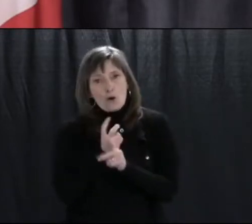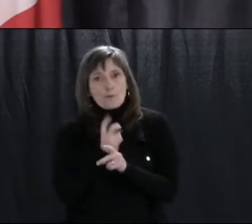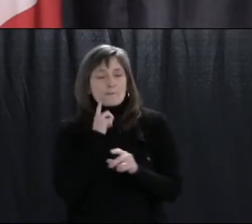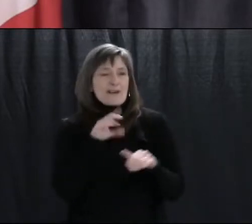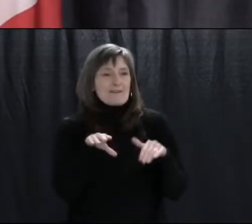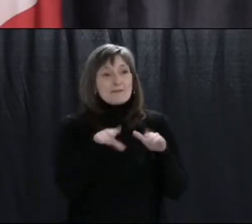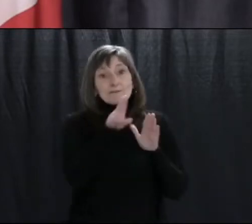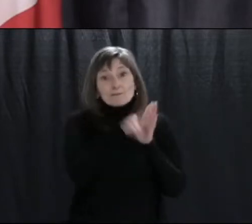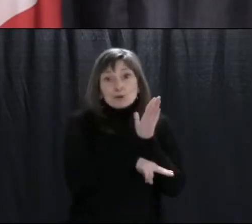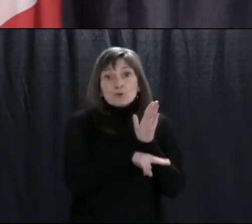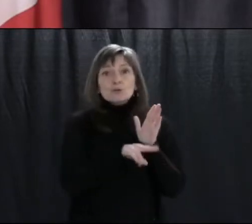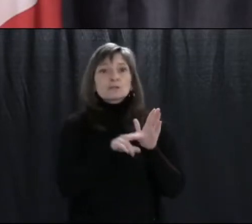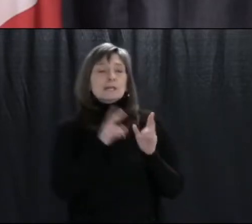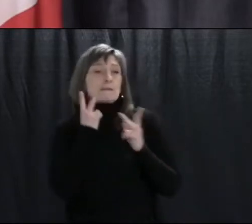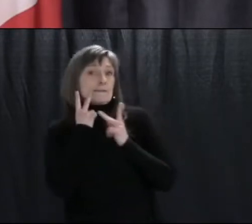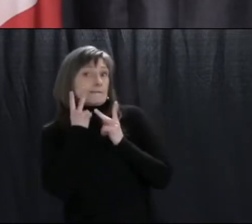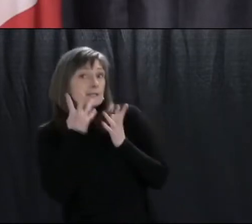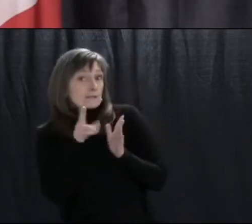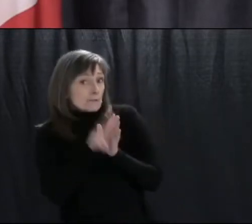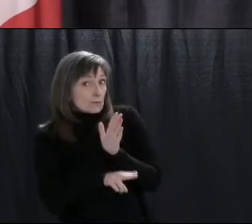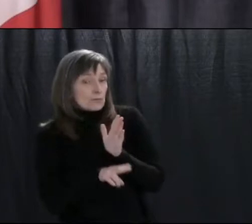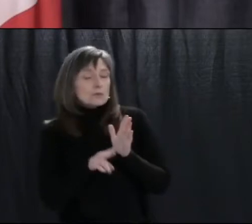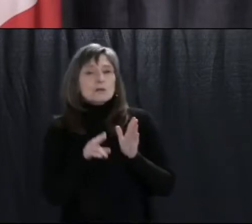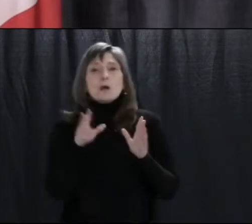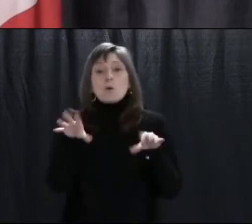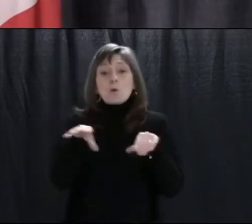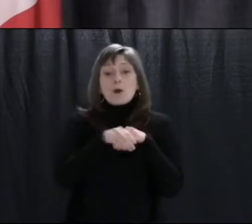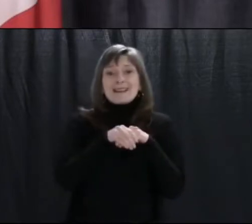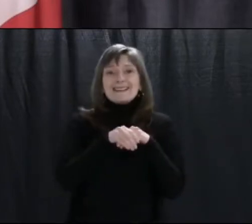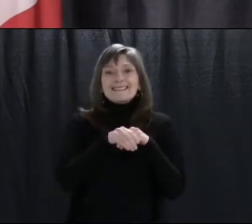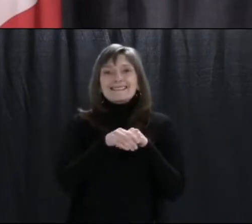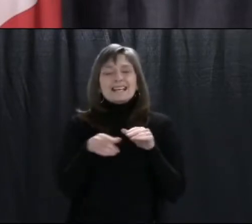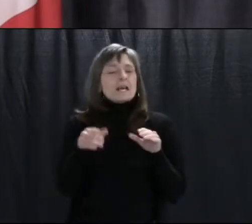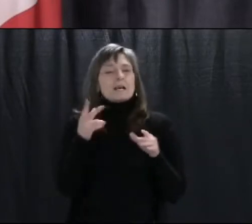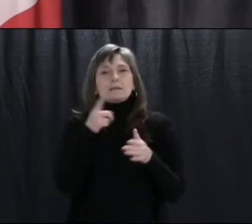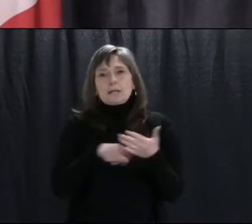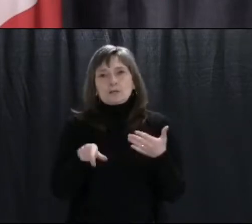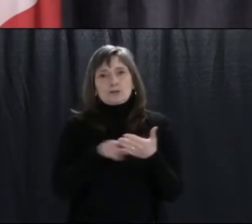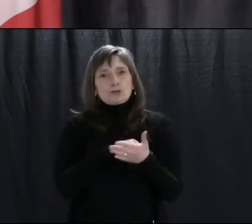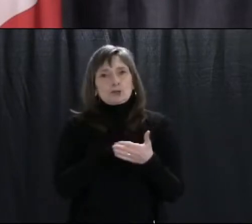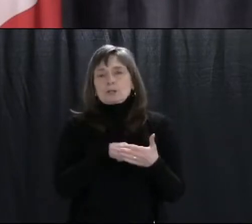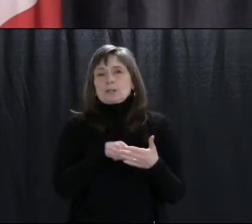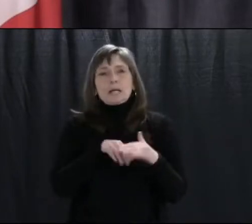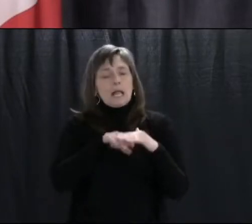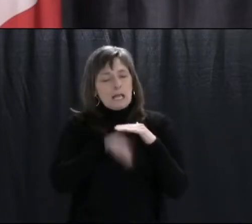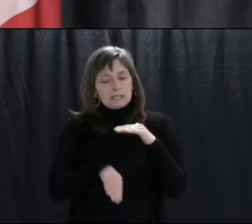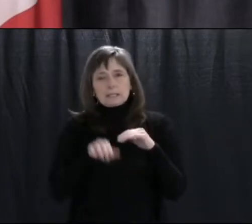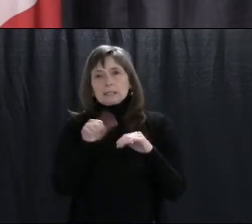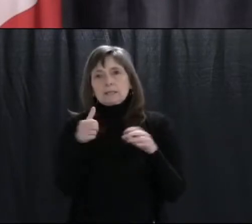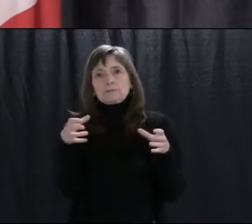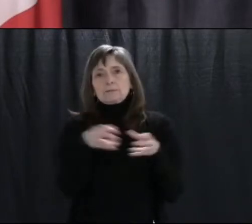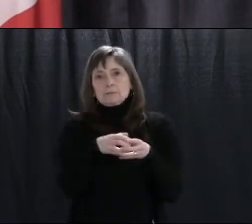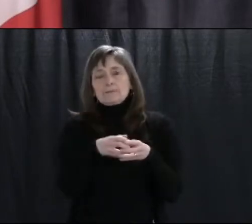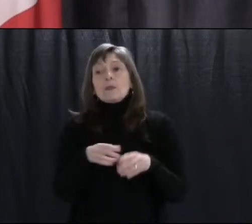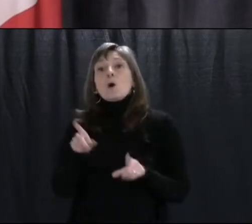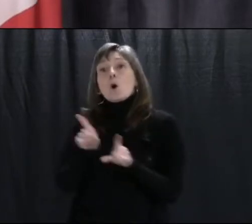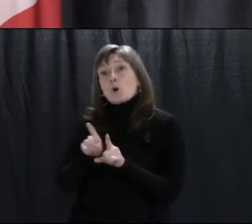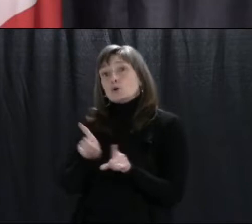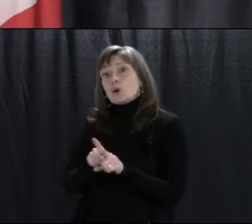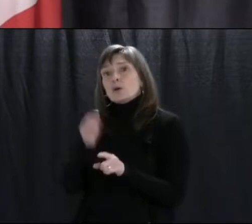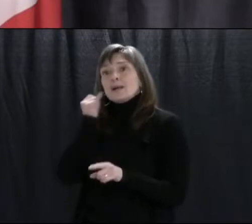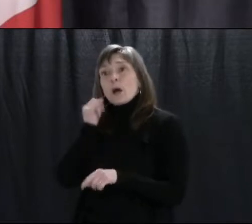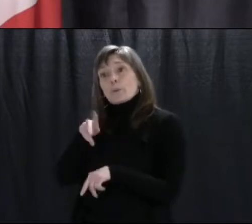be limited to no more than 10 people. Visitation to personal care homes is also prohibited unless for